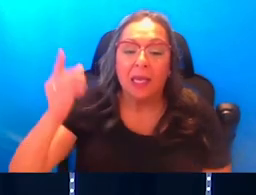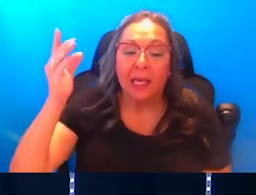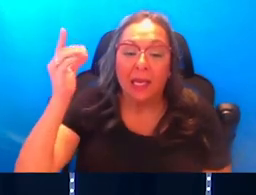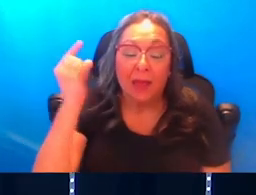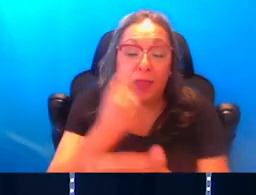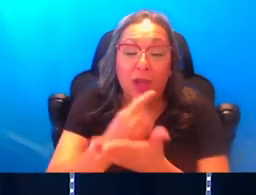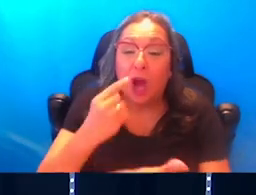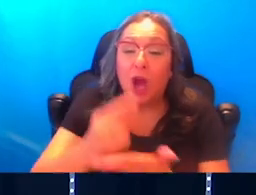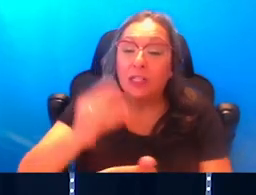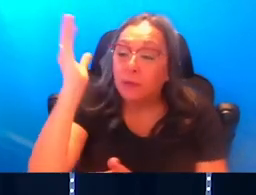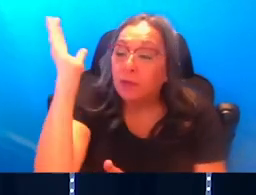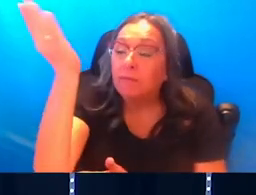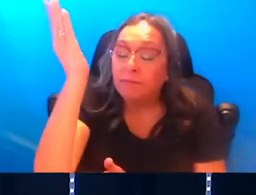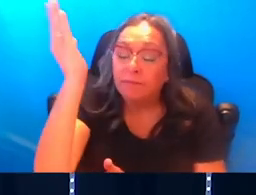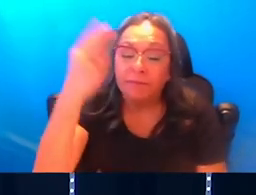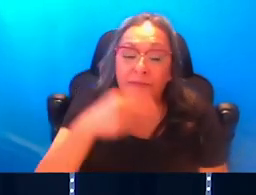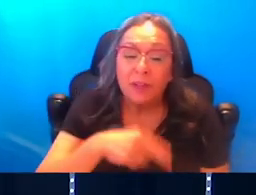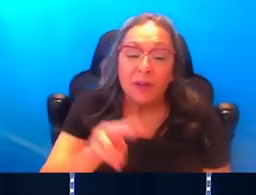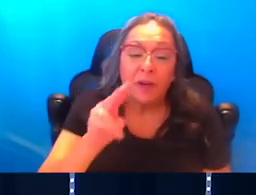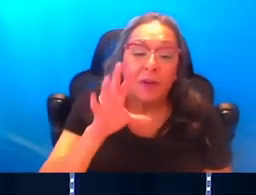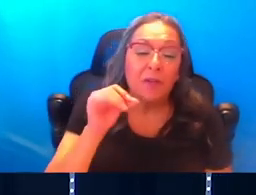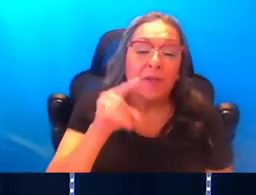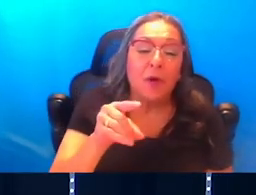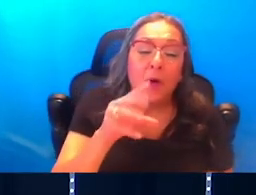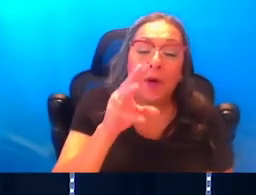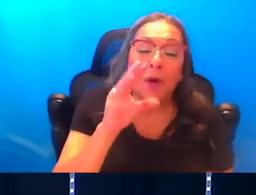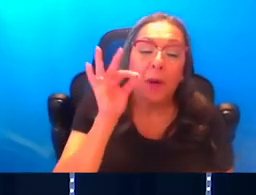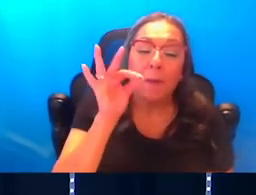How hard do you think it was for him to walk down to the front?